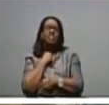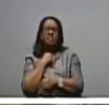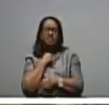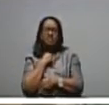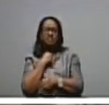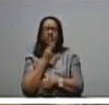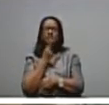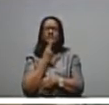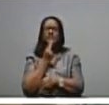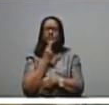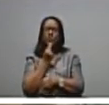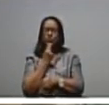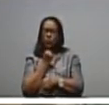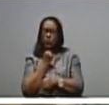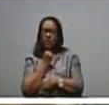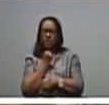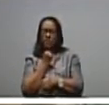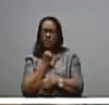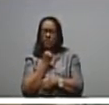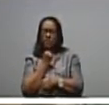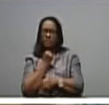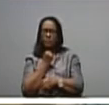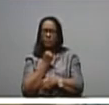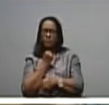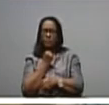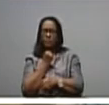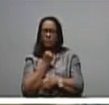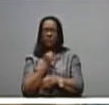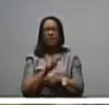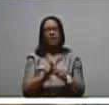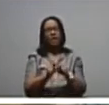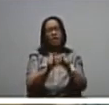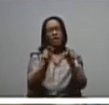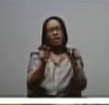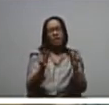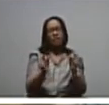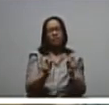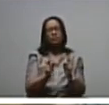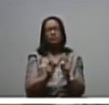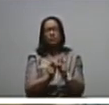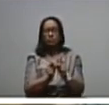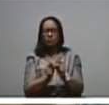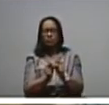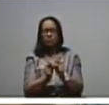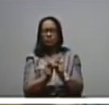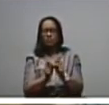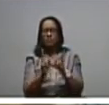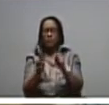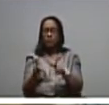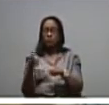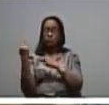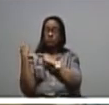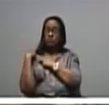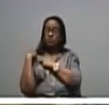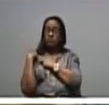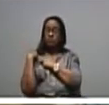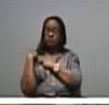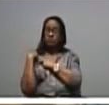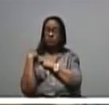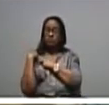And somehow the groundsman had turned off the water pipe. And I